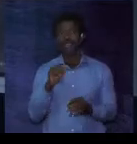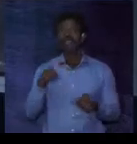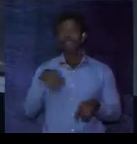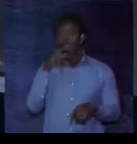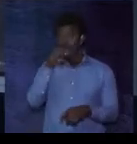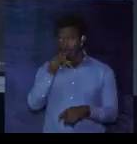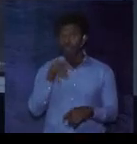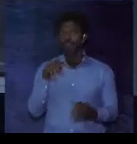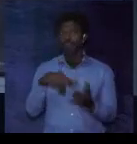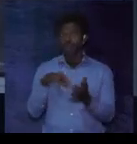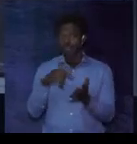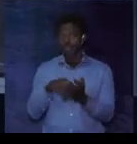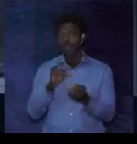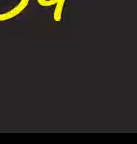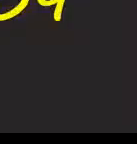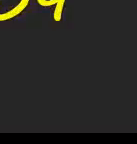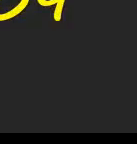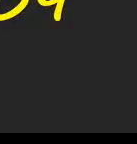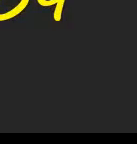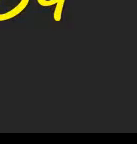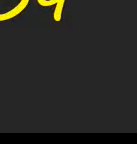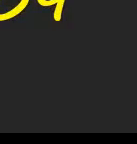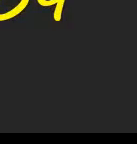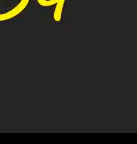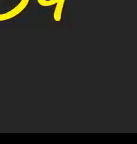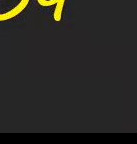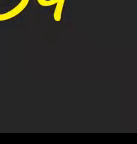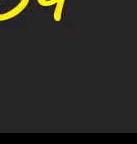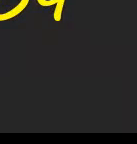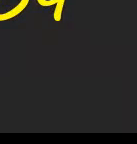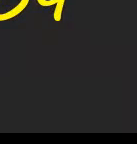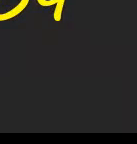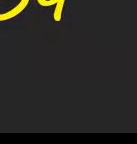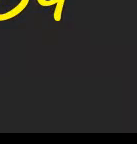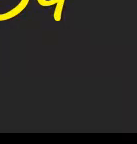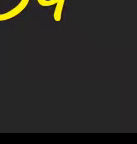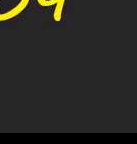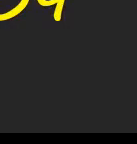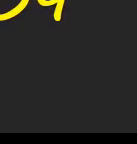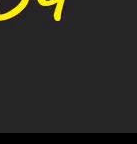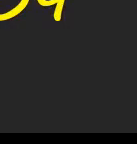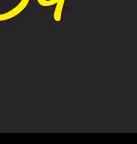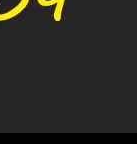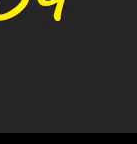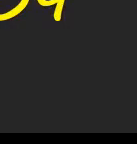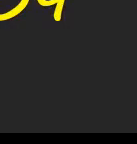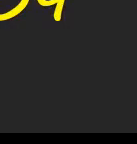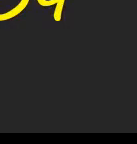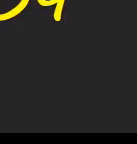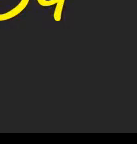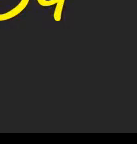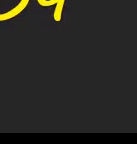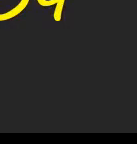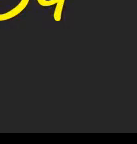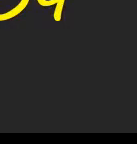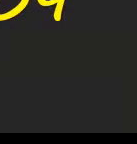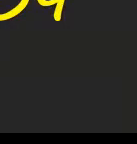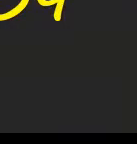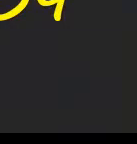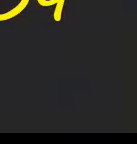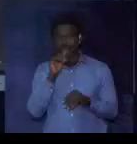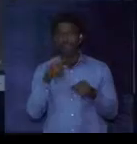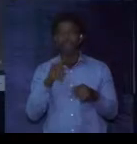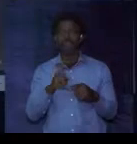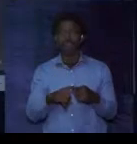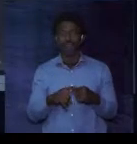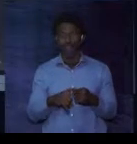read this number? You are having trouble. Well, I want to assure you that if you pay 100% attention in this lesson,